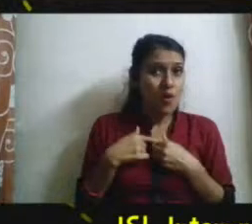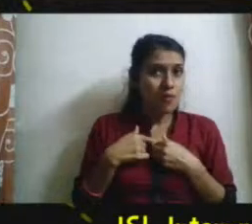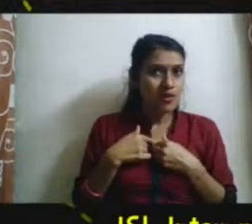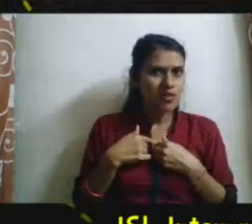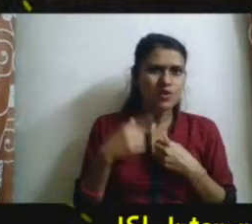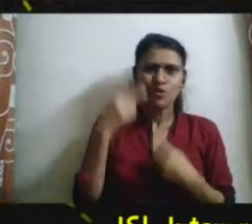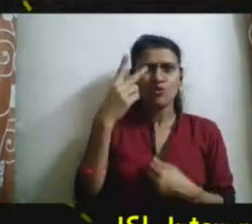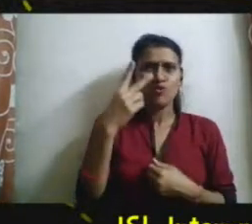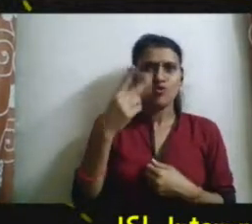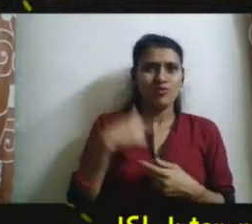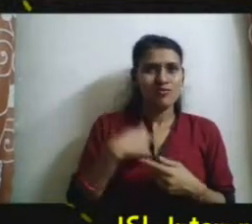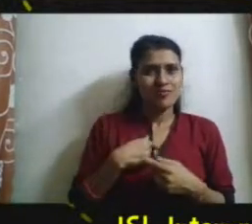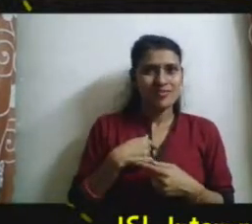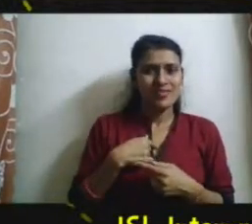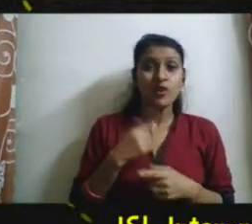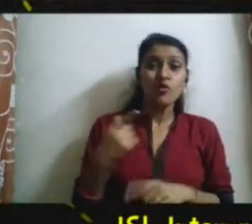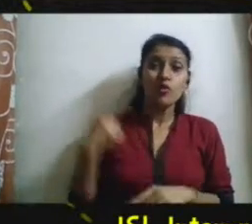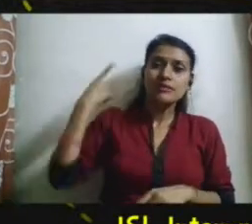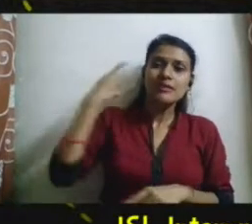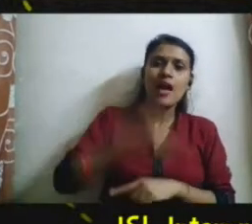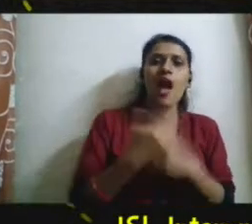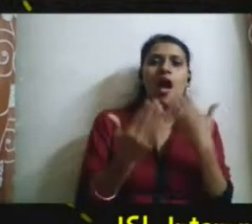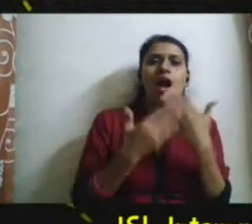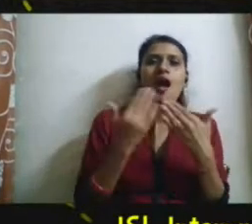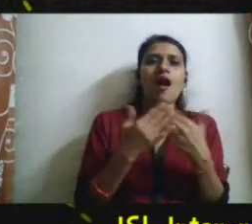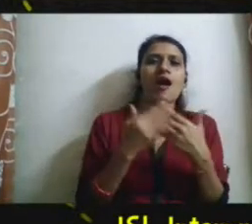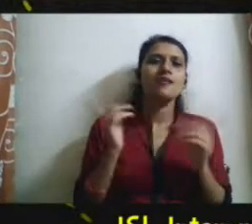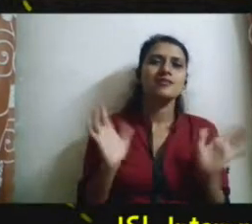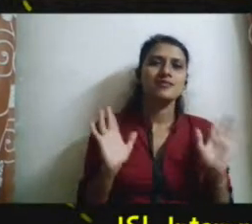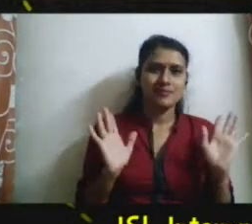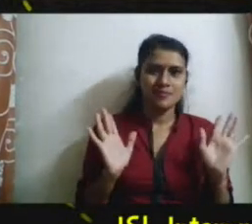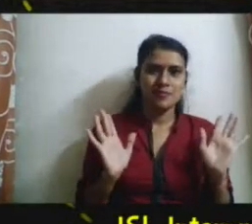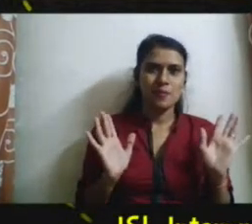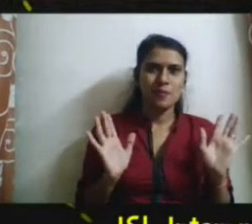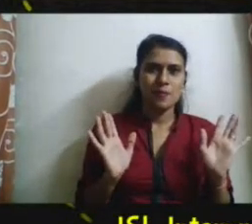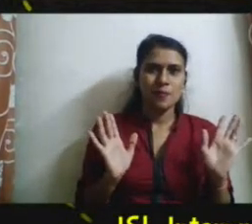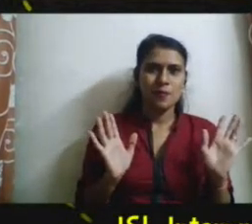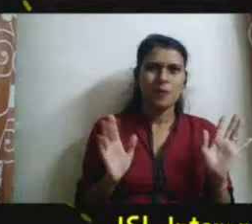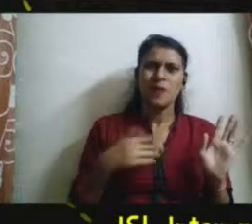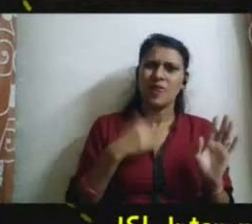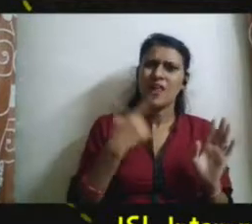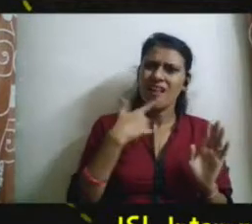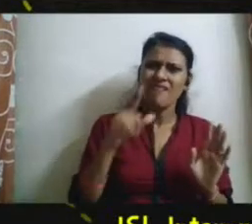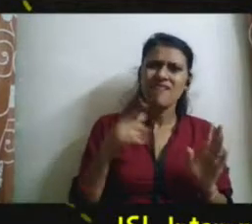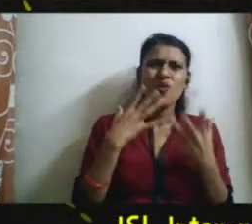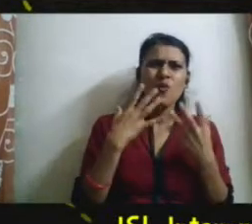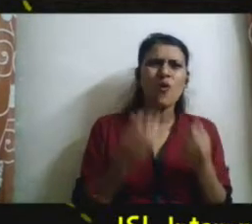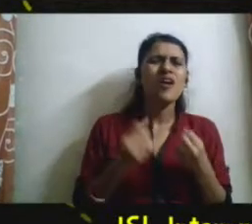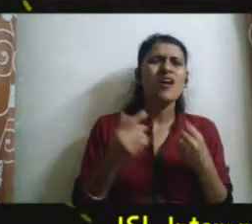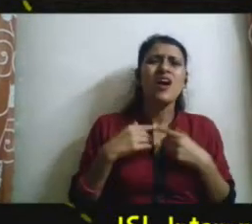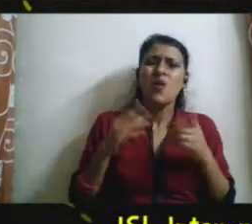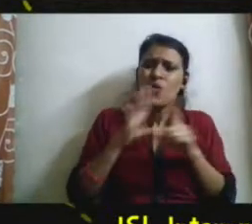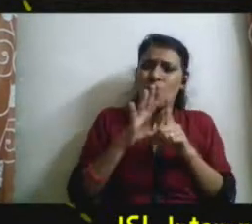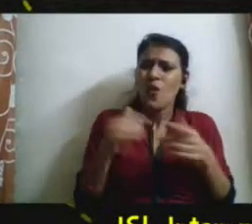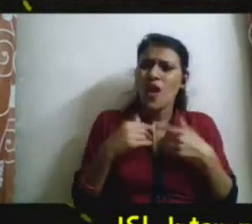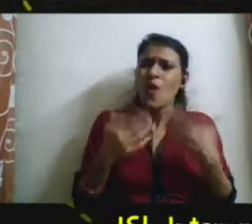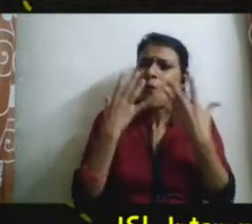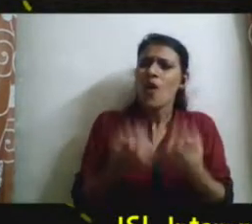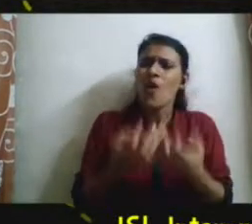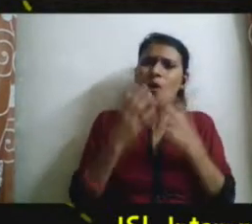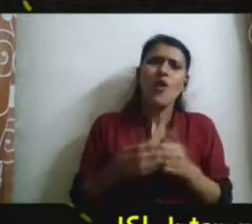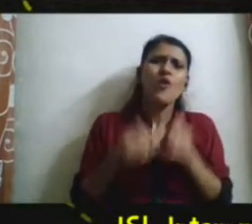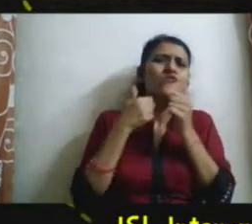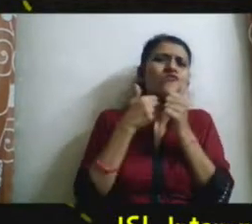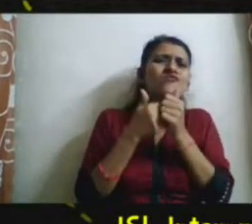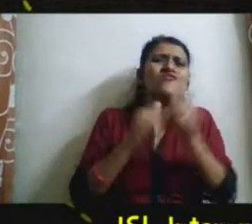they want, you know. But you know, I've always felt, what more do I want? I have the great, look